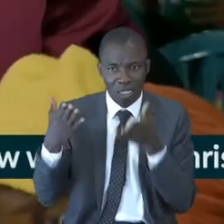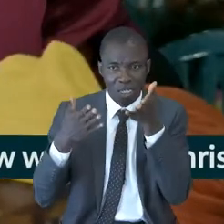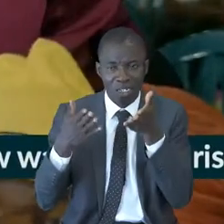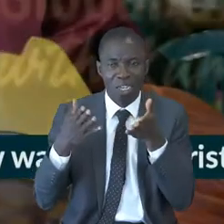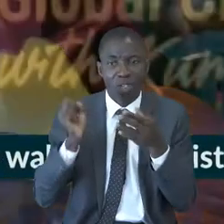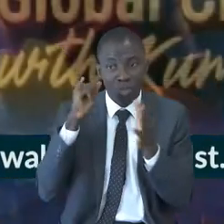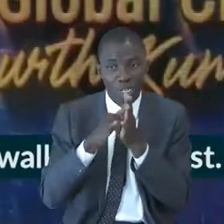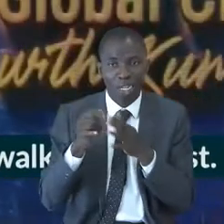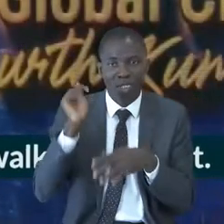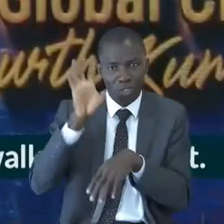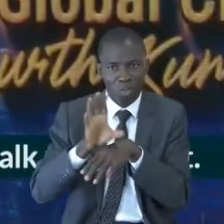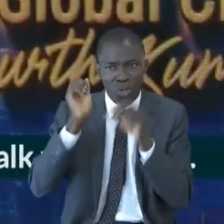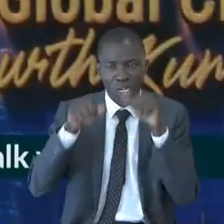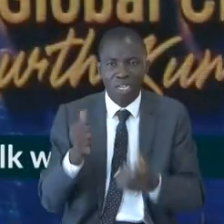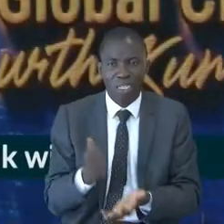with Christ.